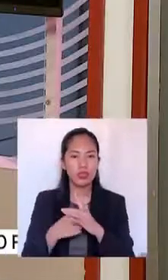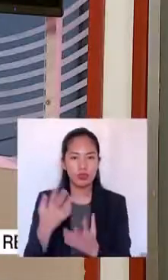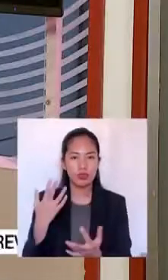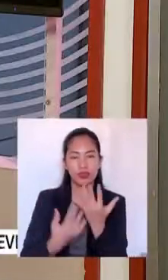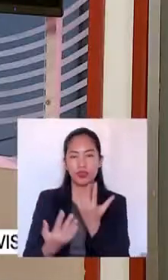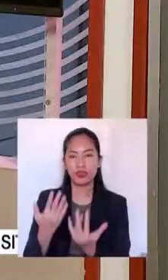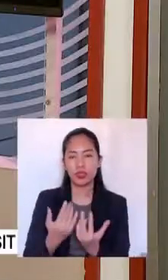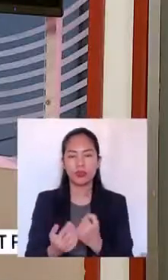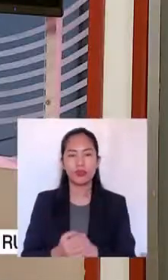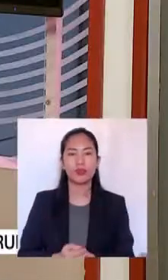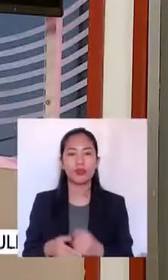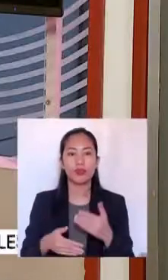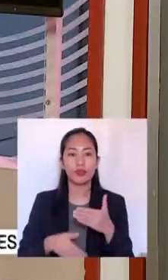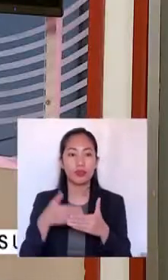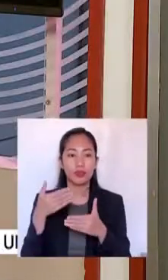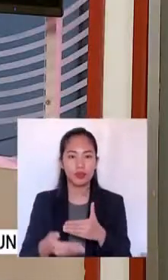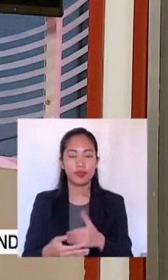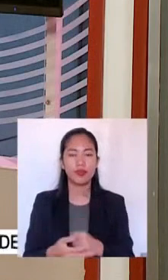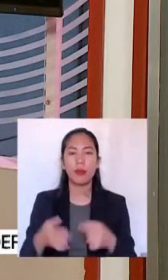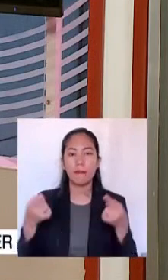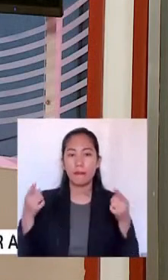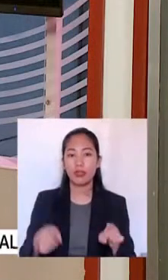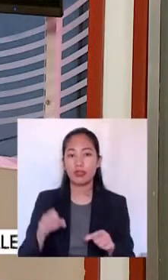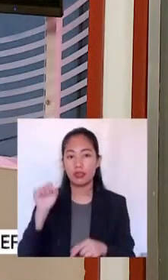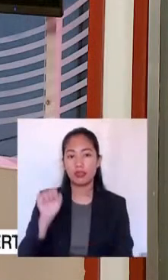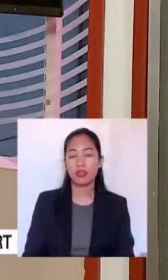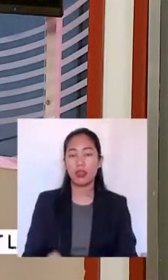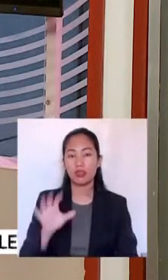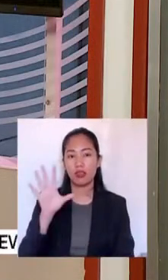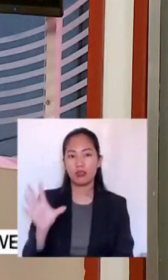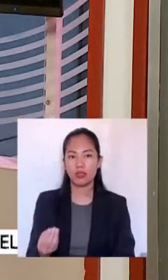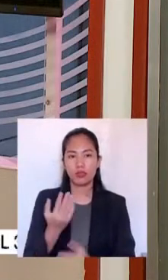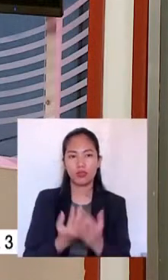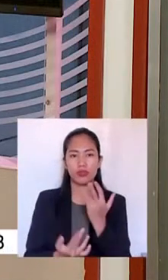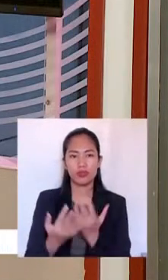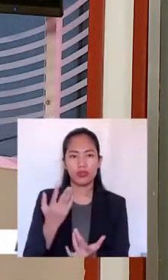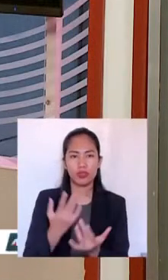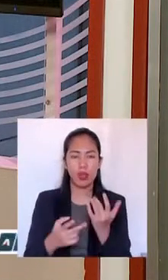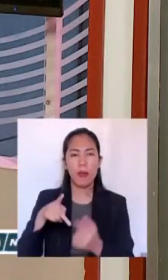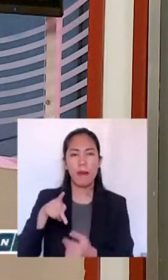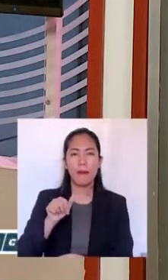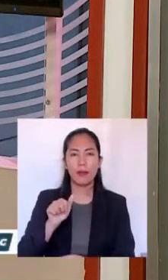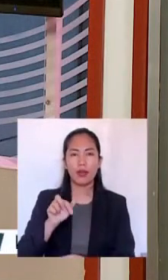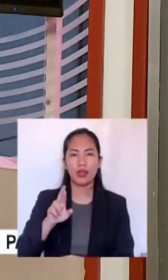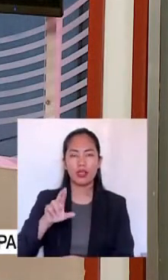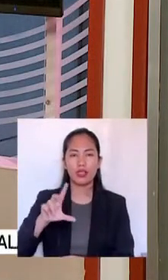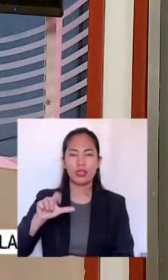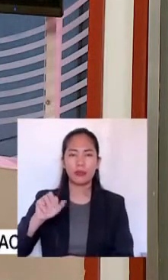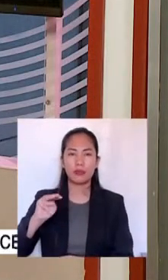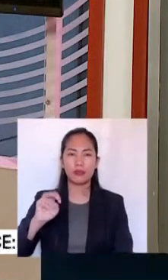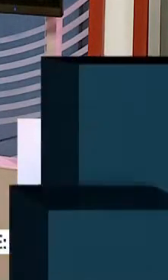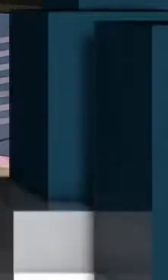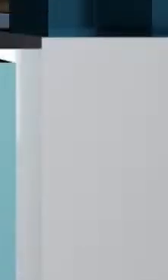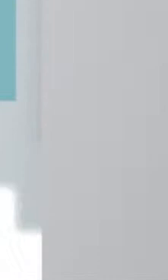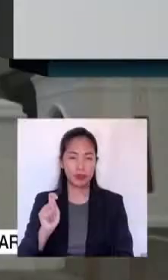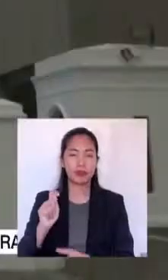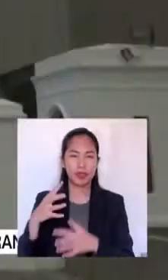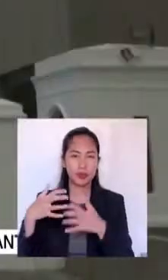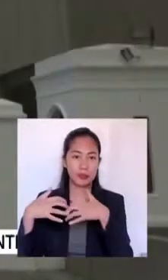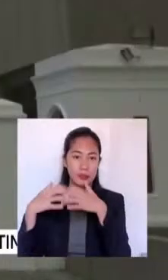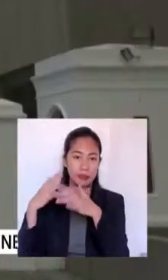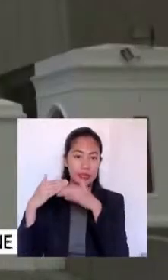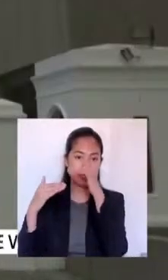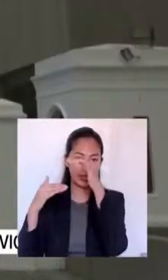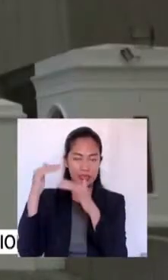A fire hit South Africa's Parliament building in Cape Town, causing extensive damage. Details in this report.